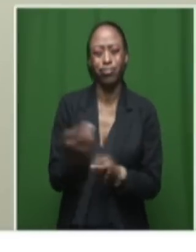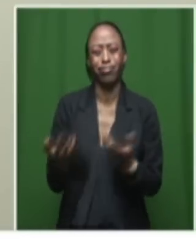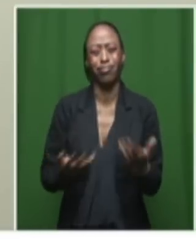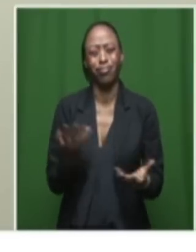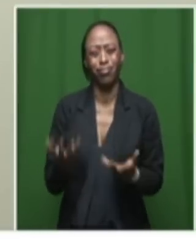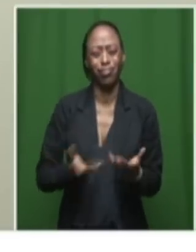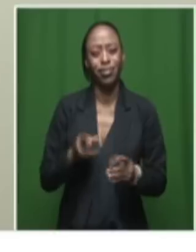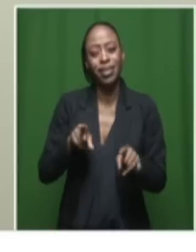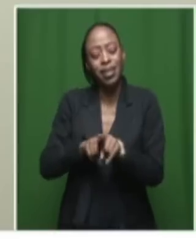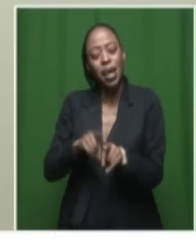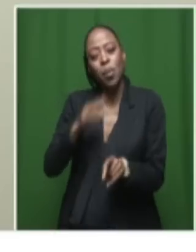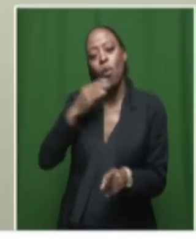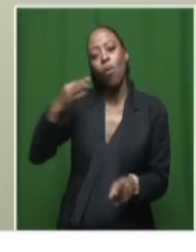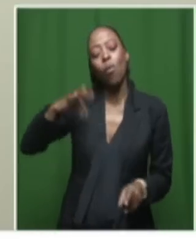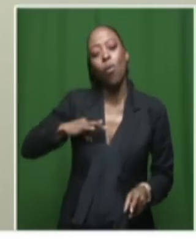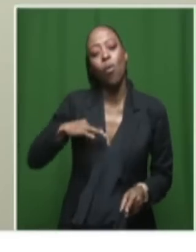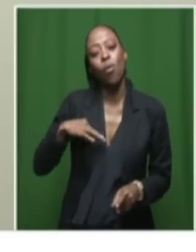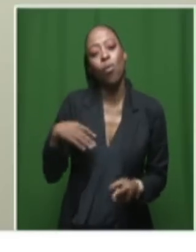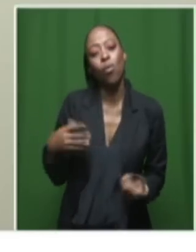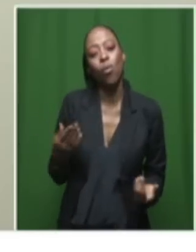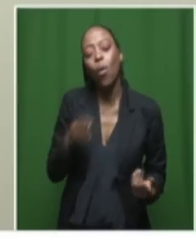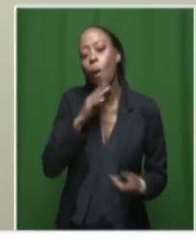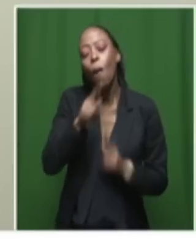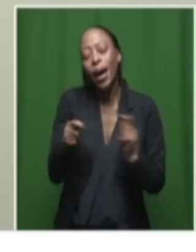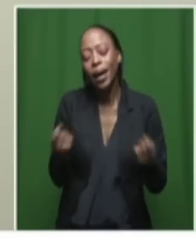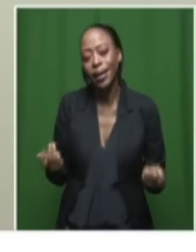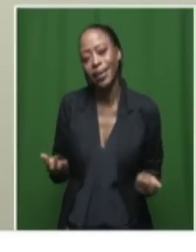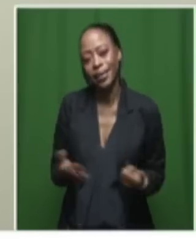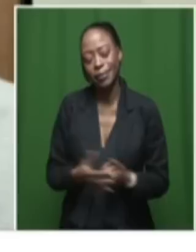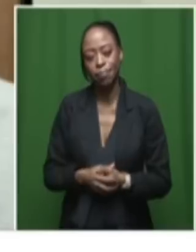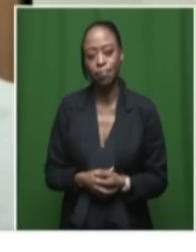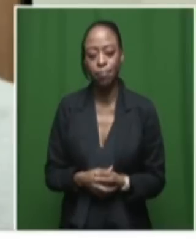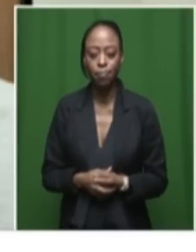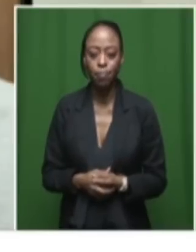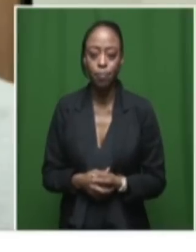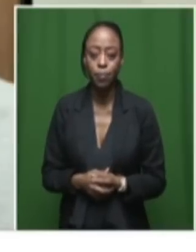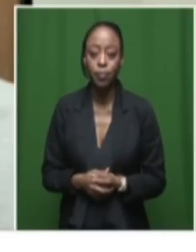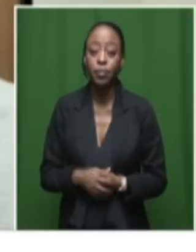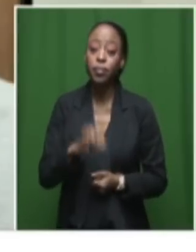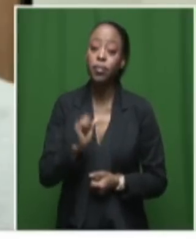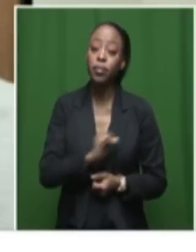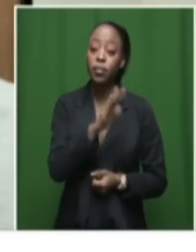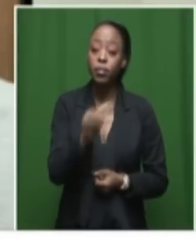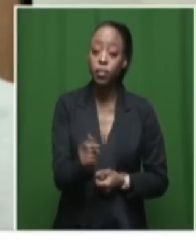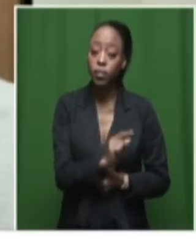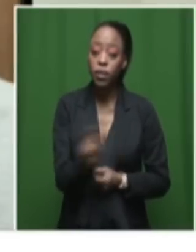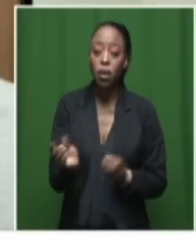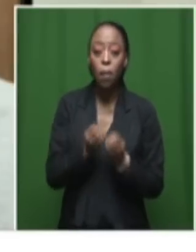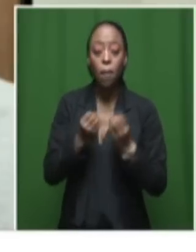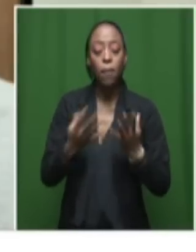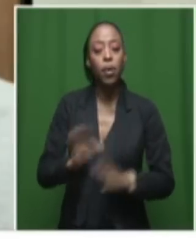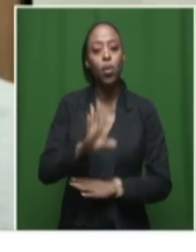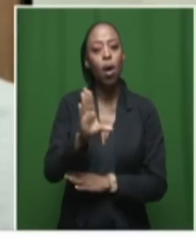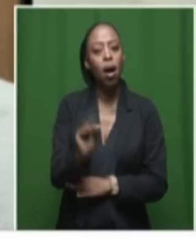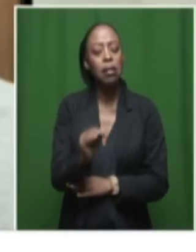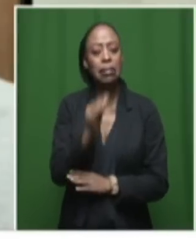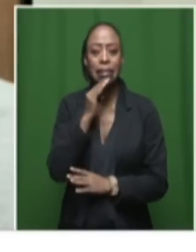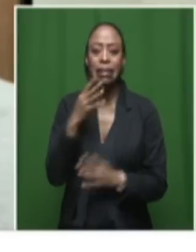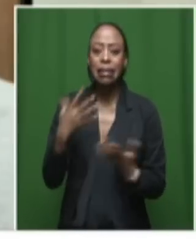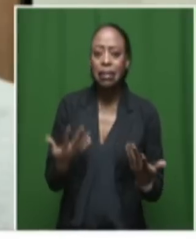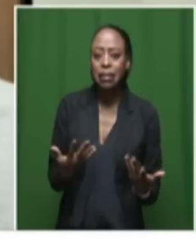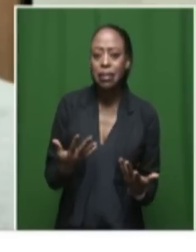is and who's paying the piper at the end of the day. So many South Africans would ask, so what is the